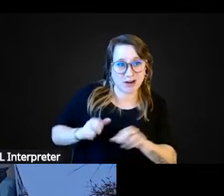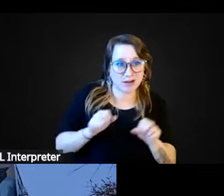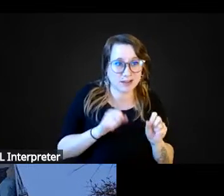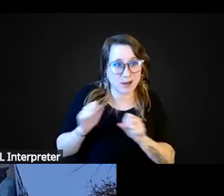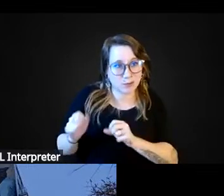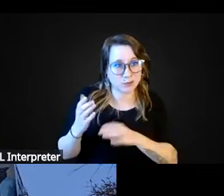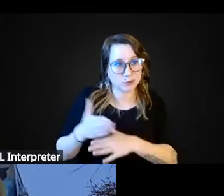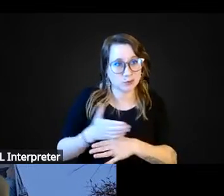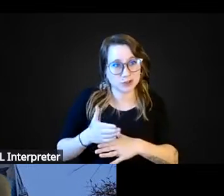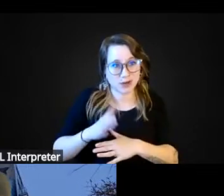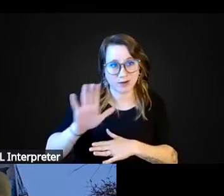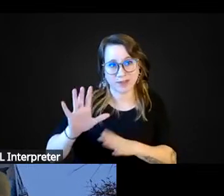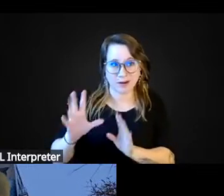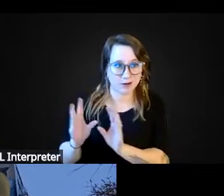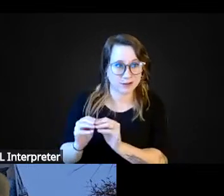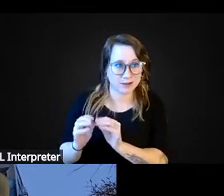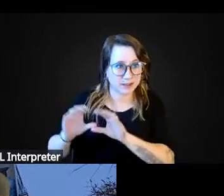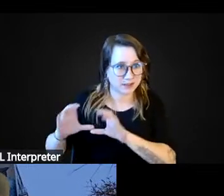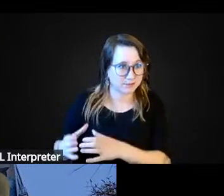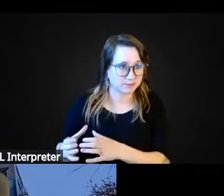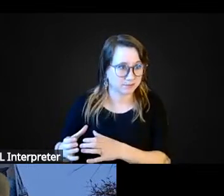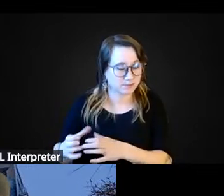committees?